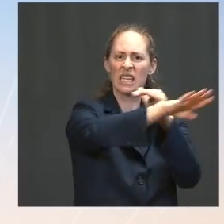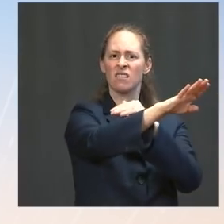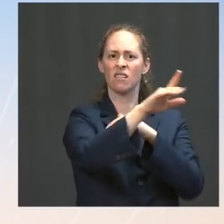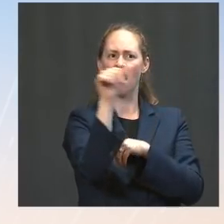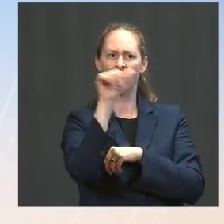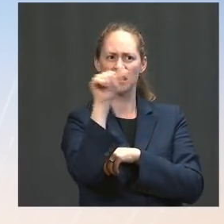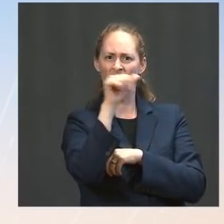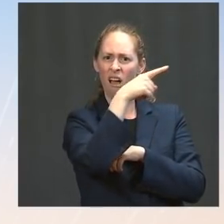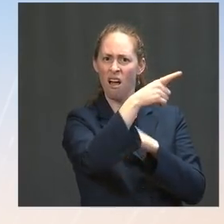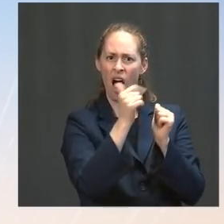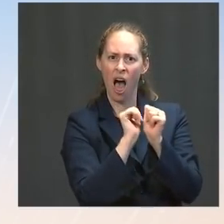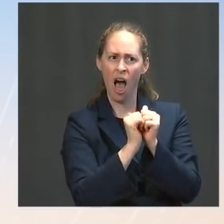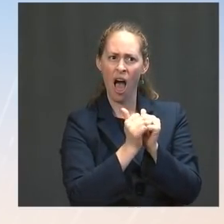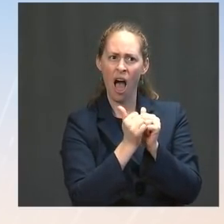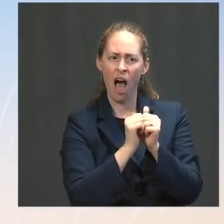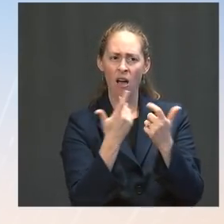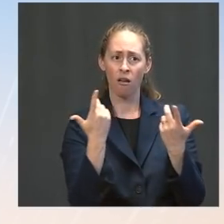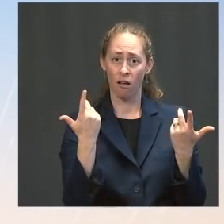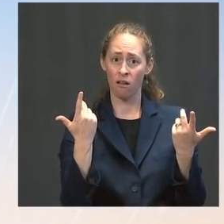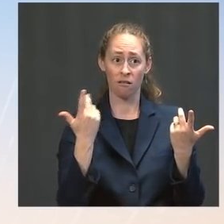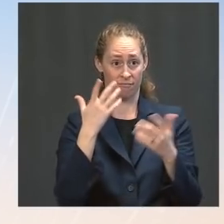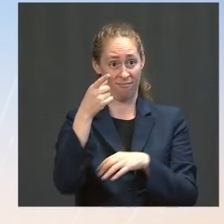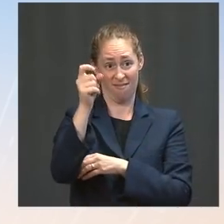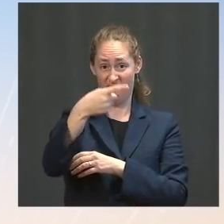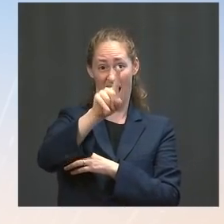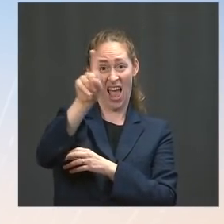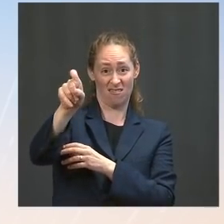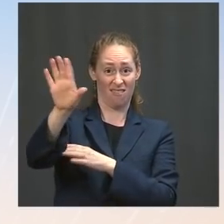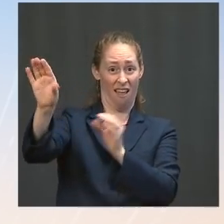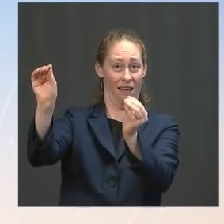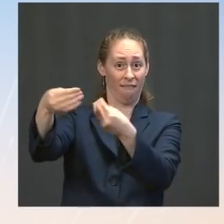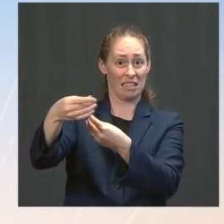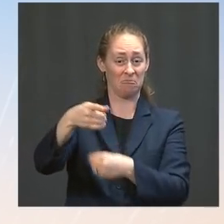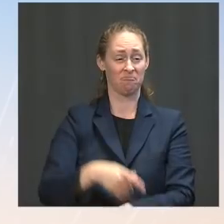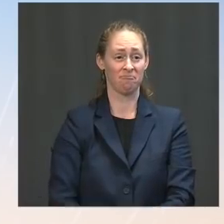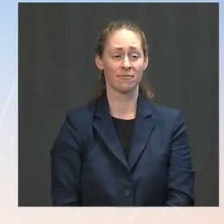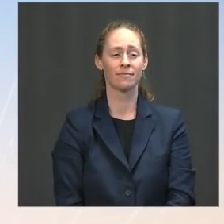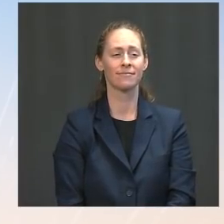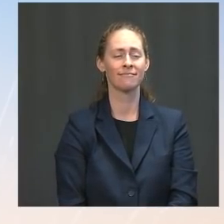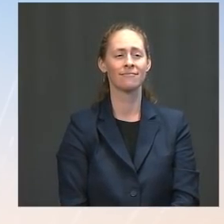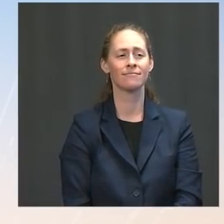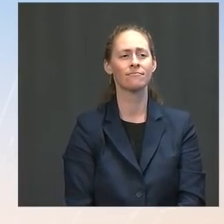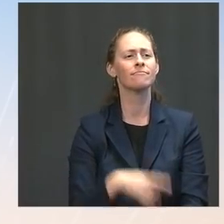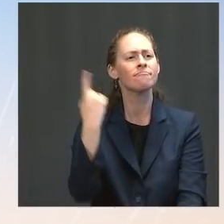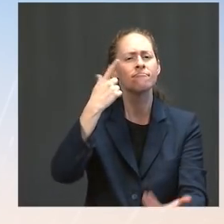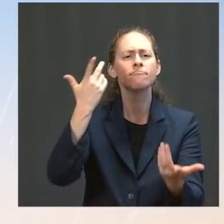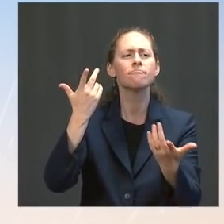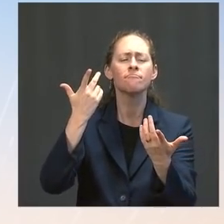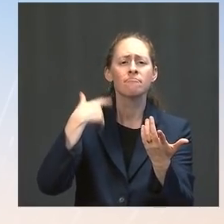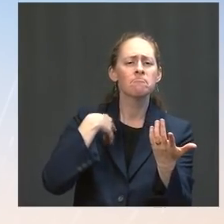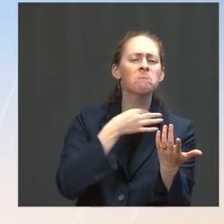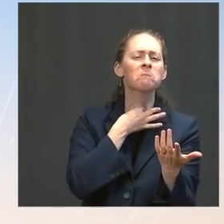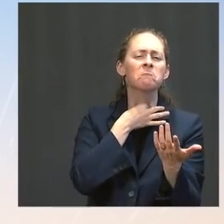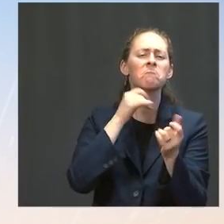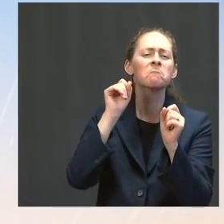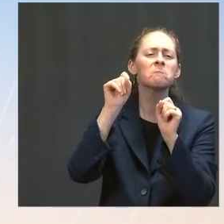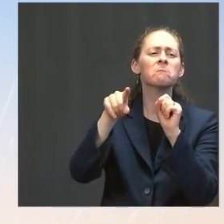responsibility to make sure we are reaching out to them multiple times. We are providing opportunity. We